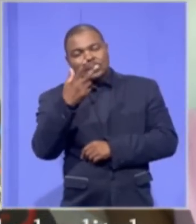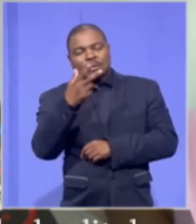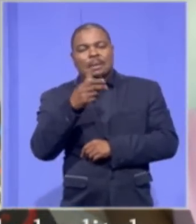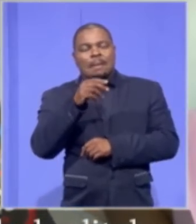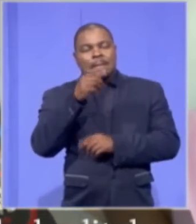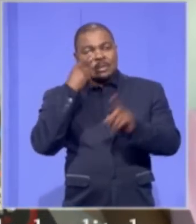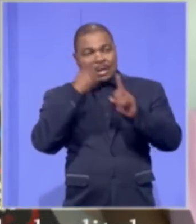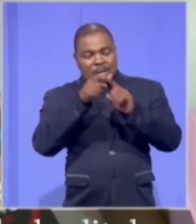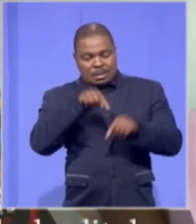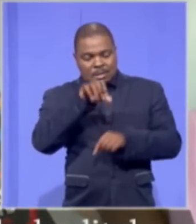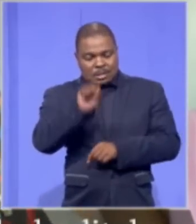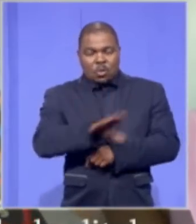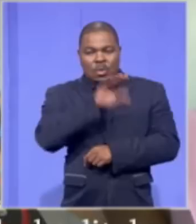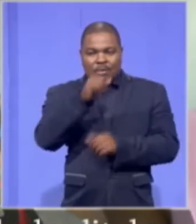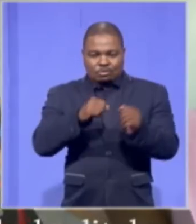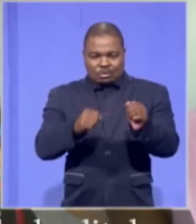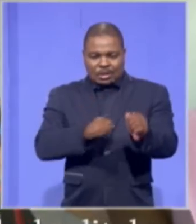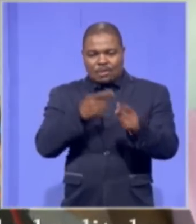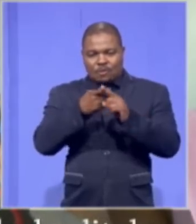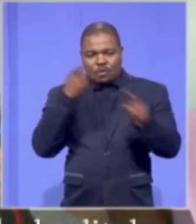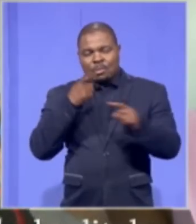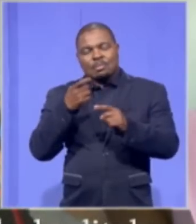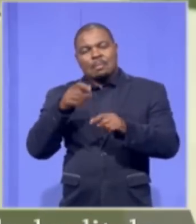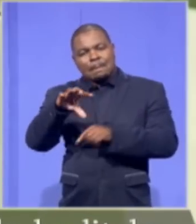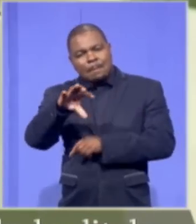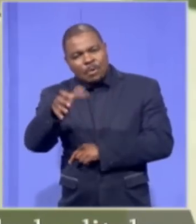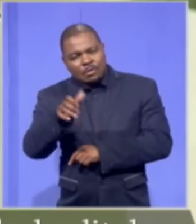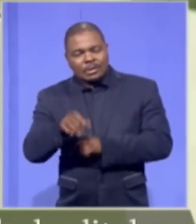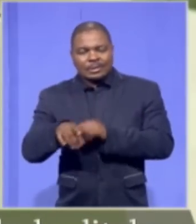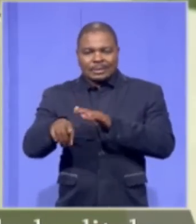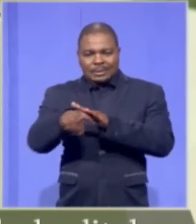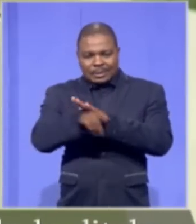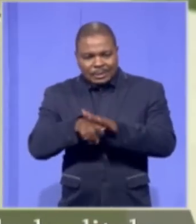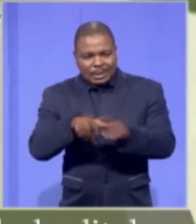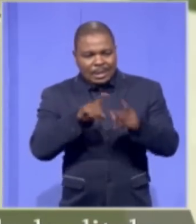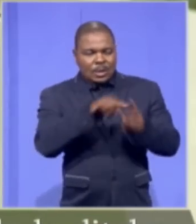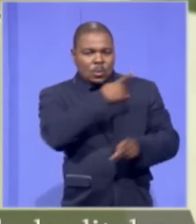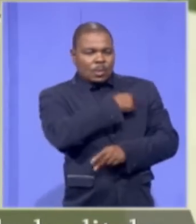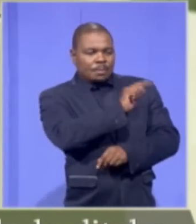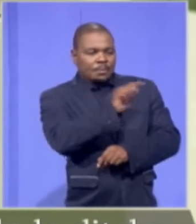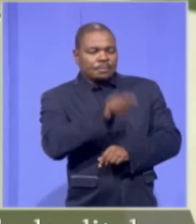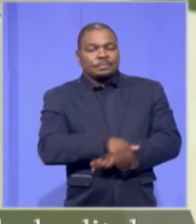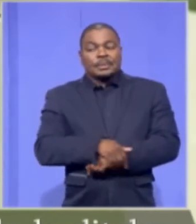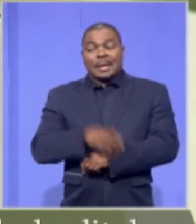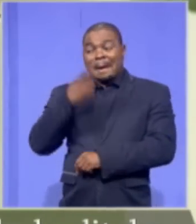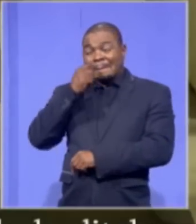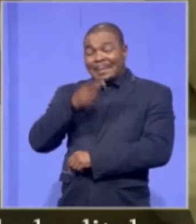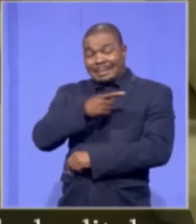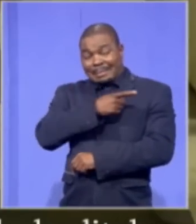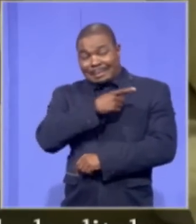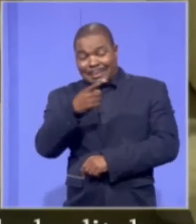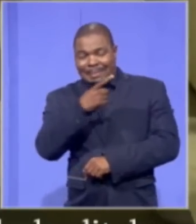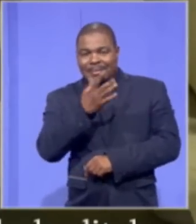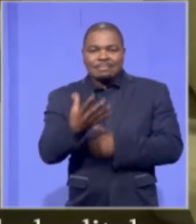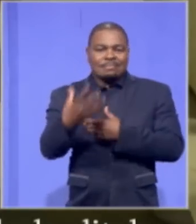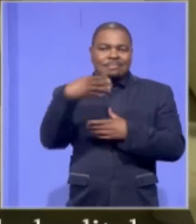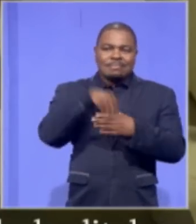South Africa by province, by district, and by facility. Men don't want